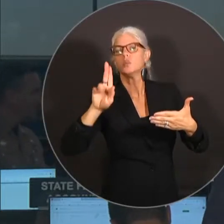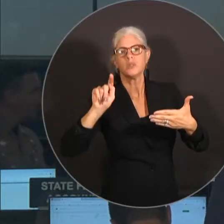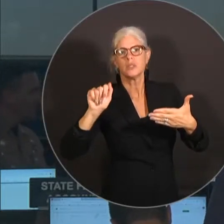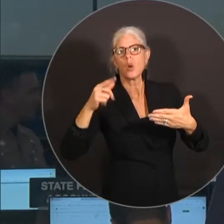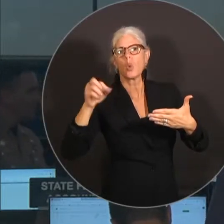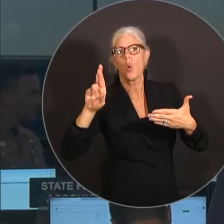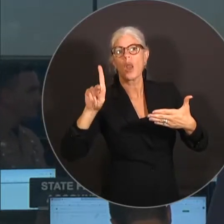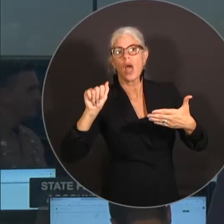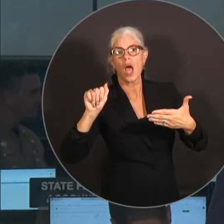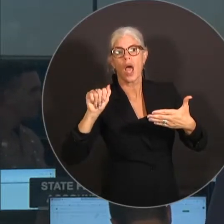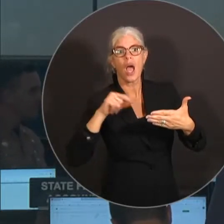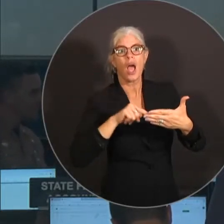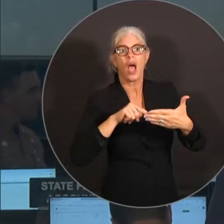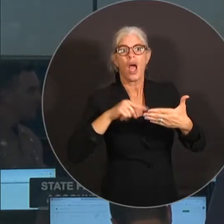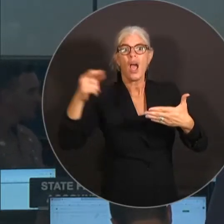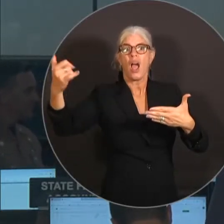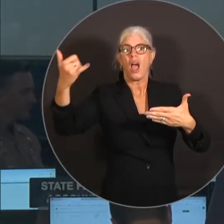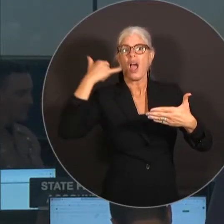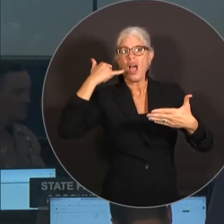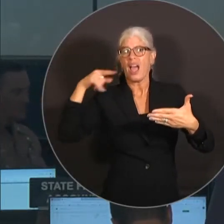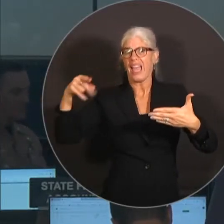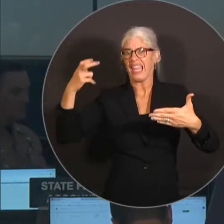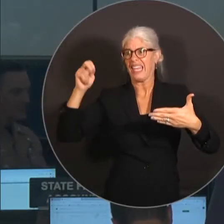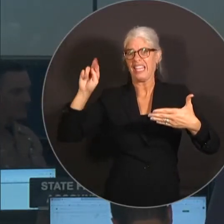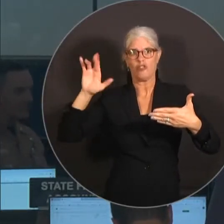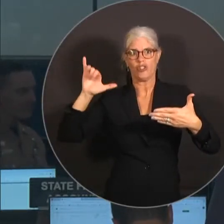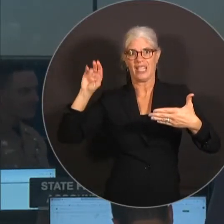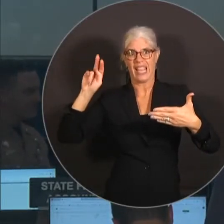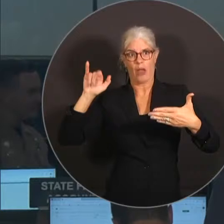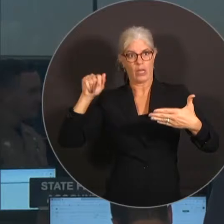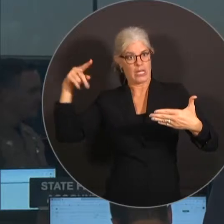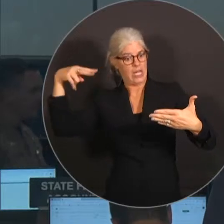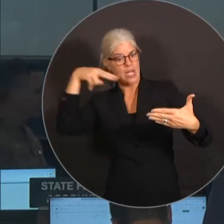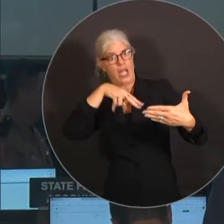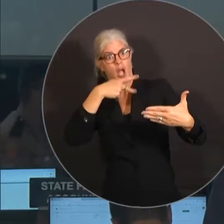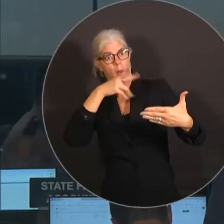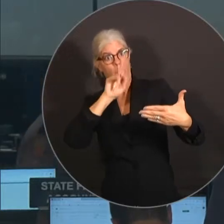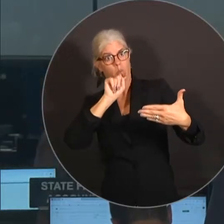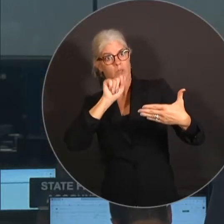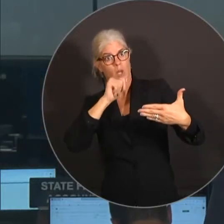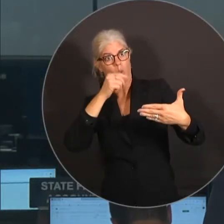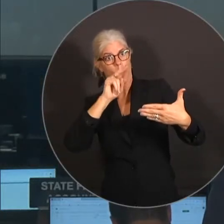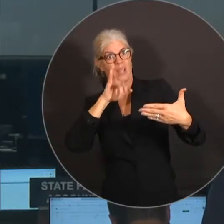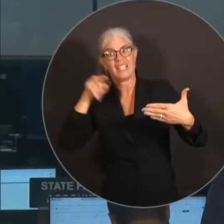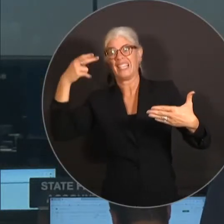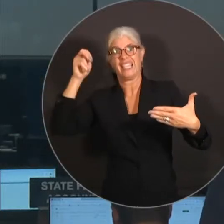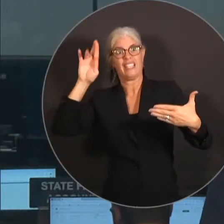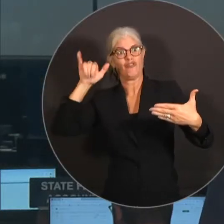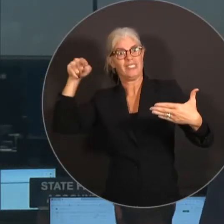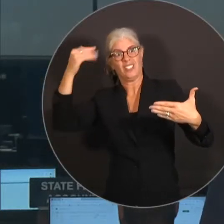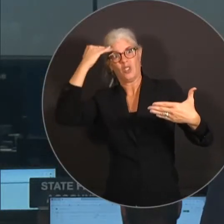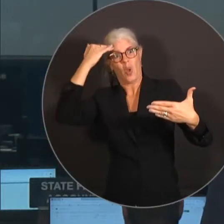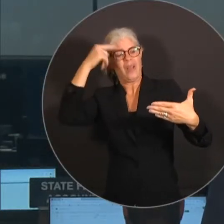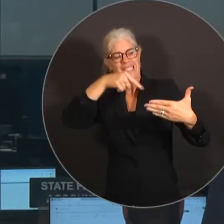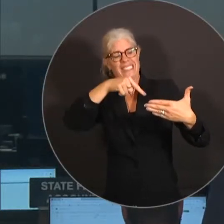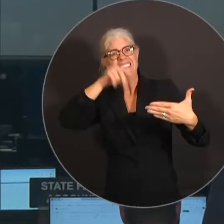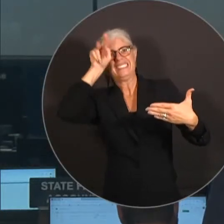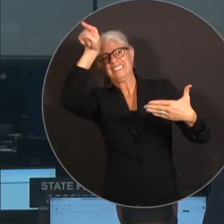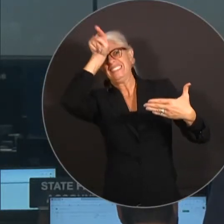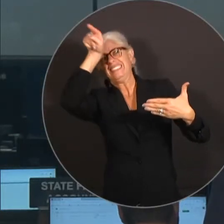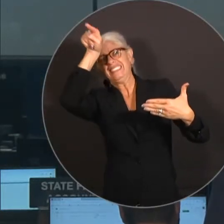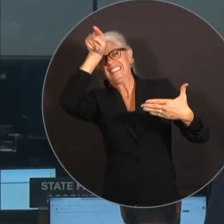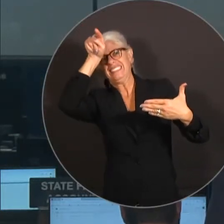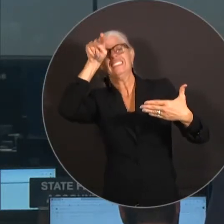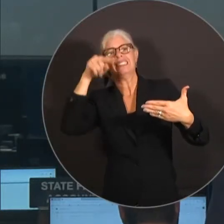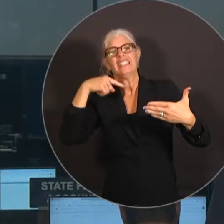answered in Hendry County. It'll show up Punta Gorda. So the people in Hendry County know automatically, okay, I'm actually